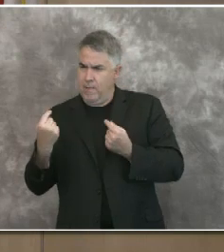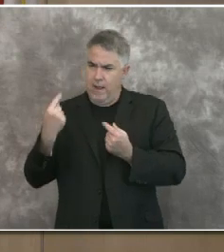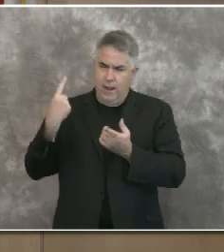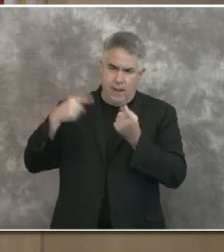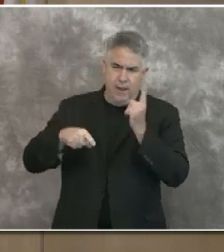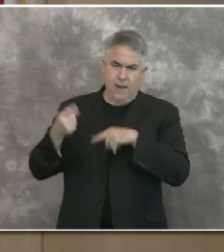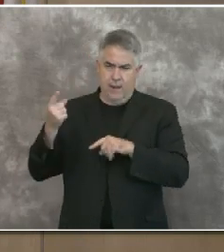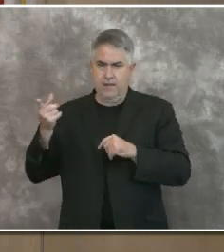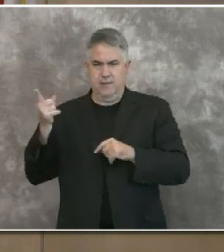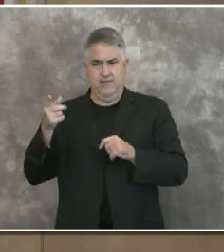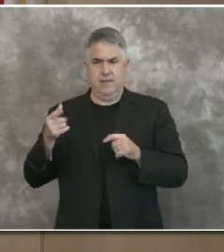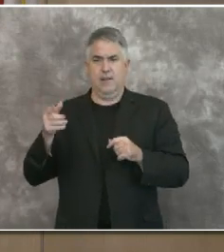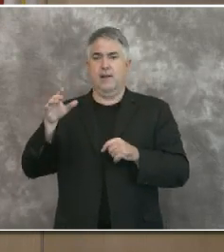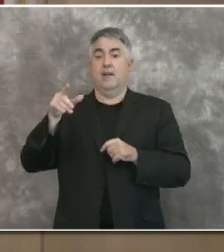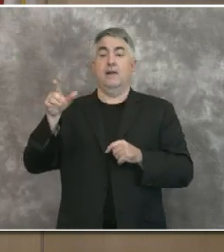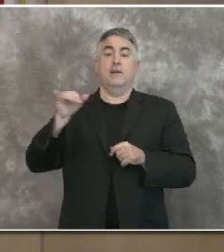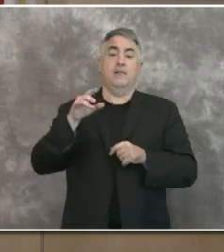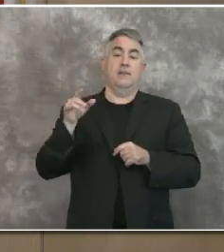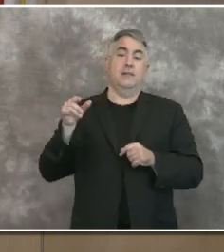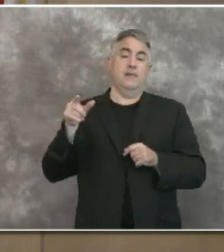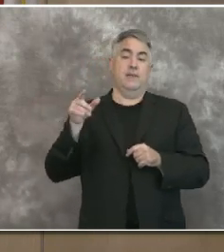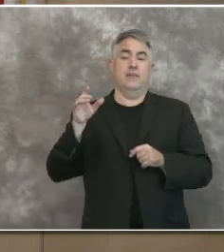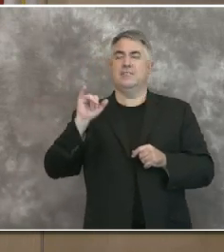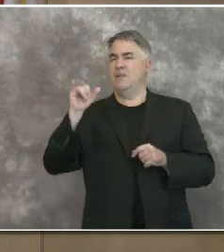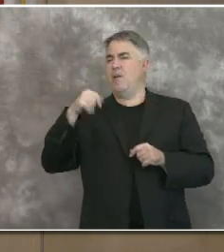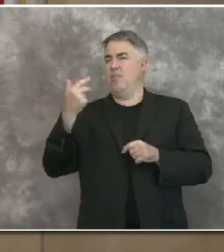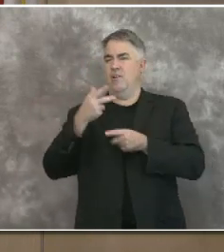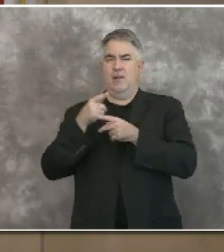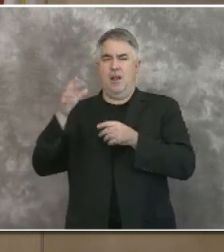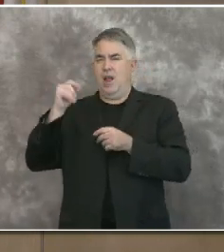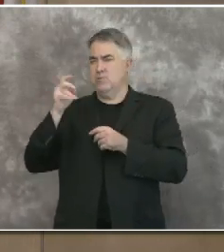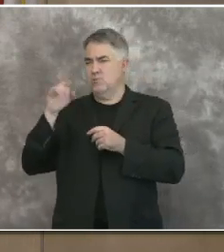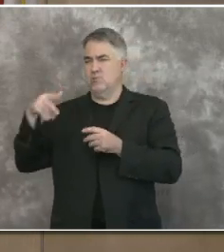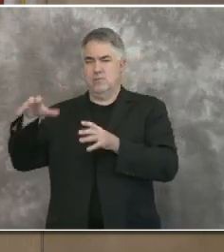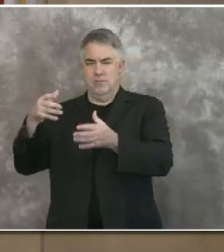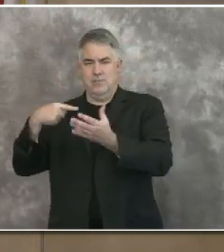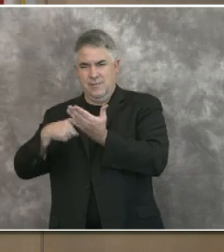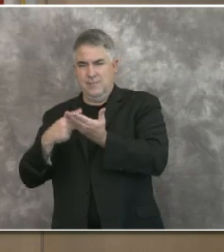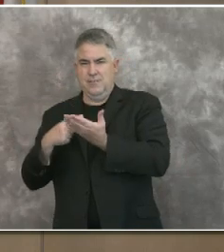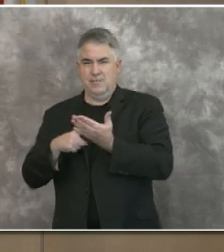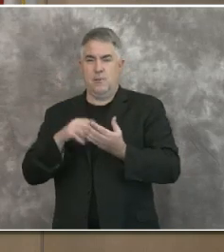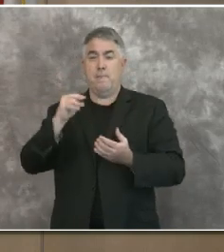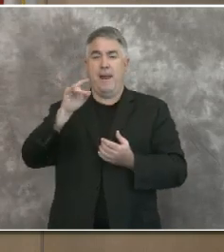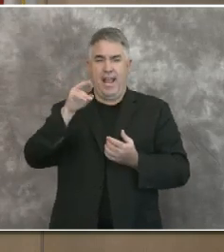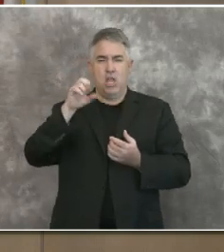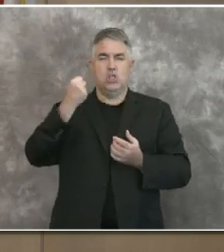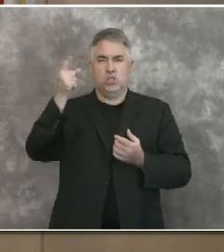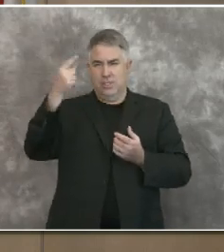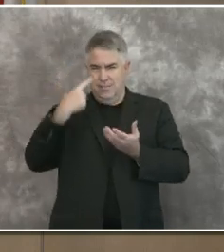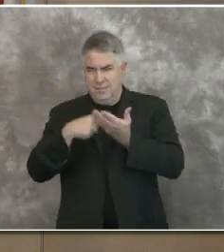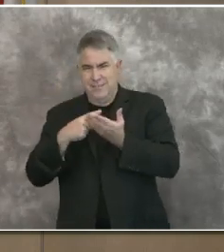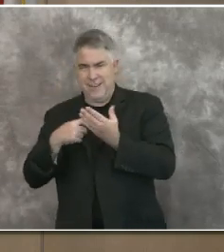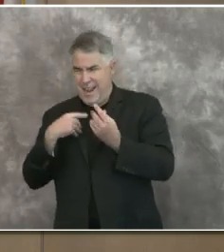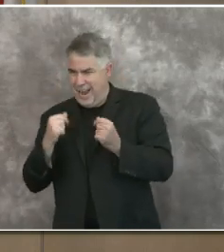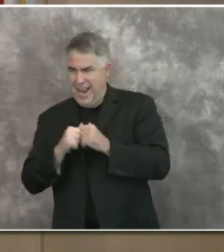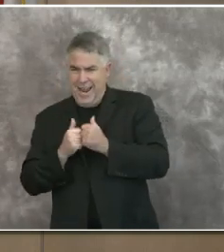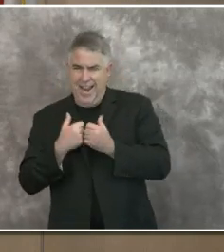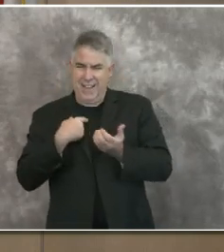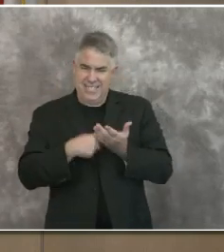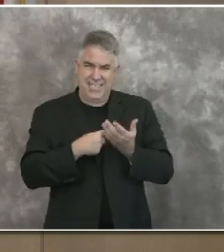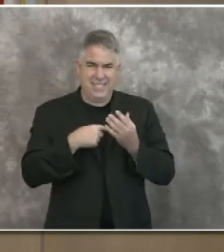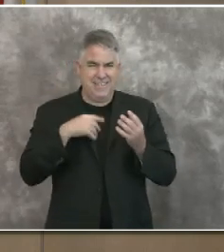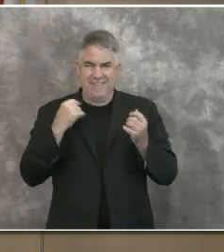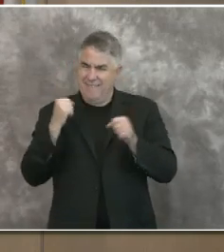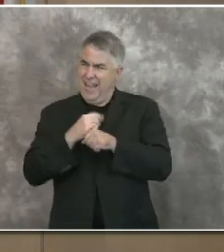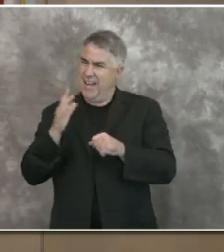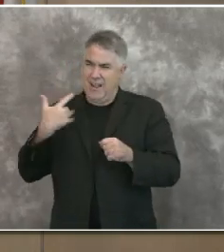Faulkner's office for their hard work throughout this crazy, crazy time. We've been fighting to get our restaurants and business back on track and